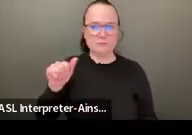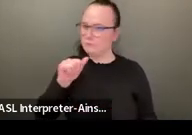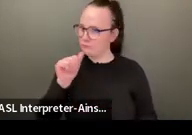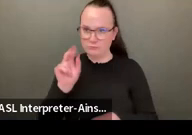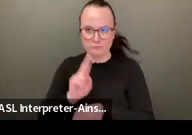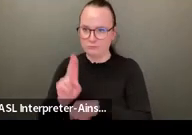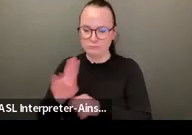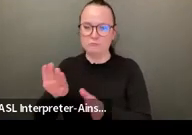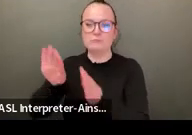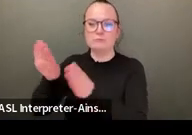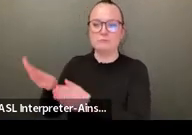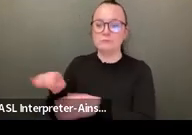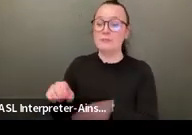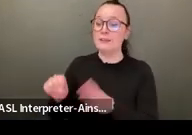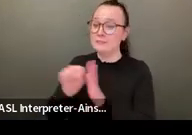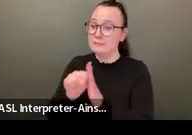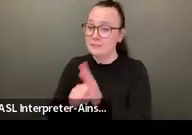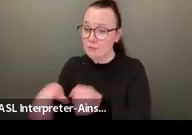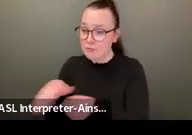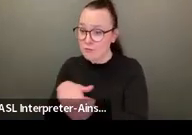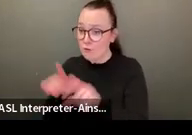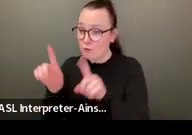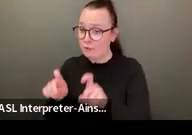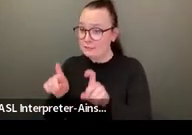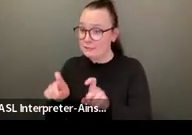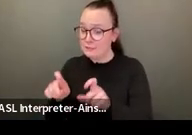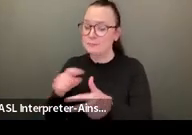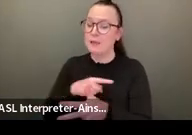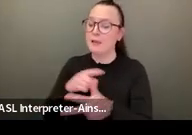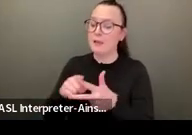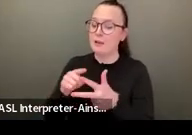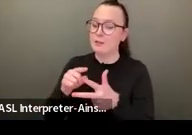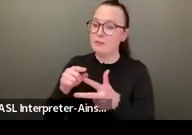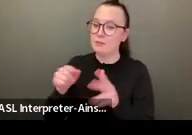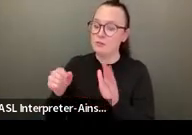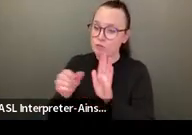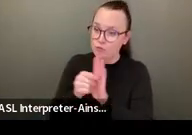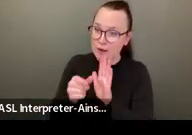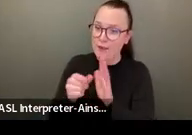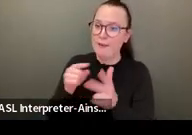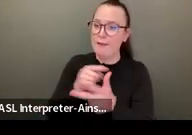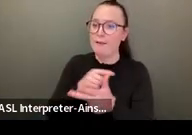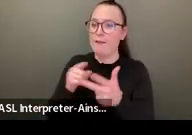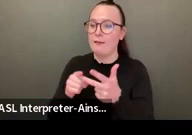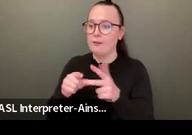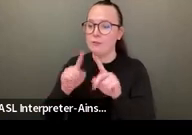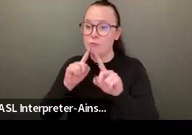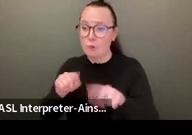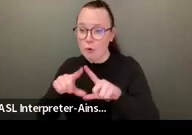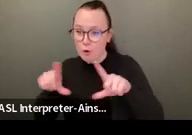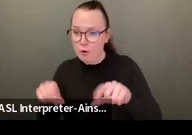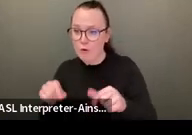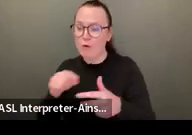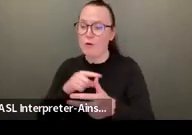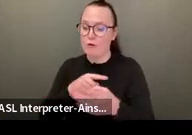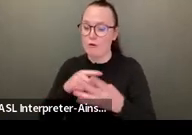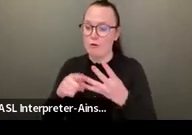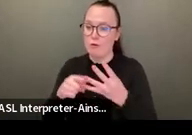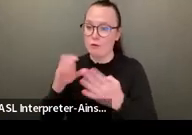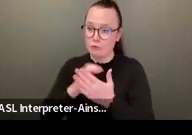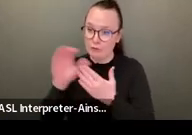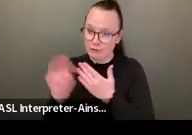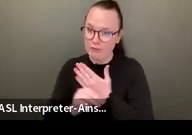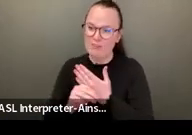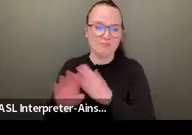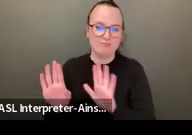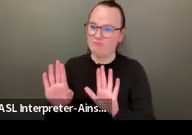state or local assessments, grades, report cards, or specific curriculum for your present level or goal